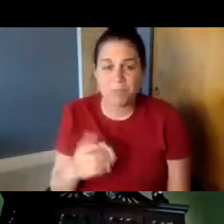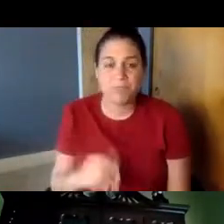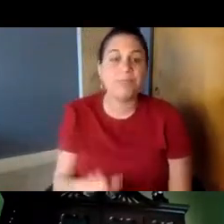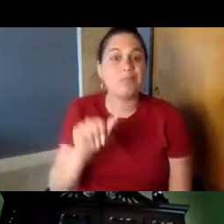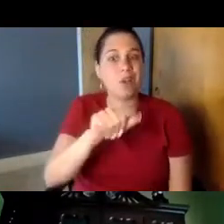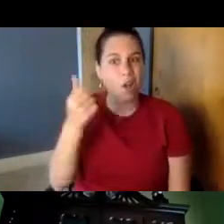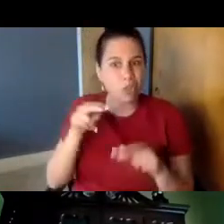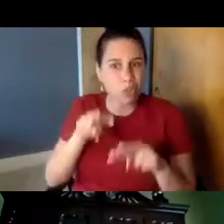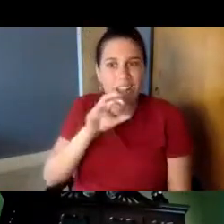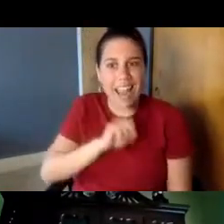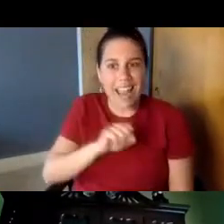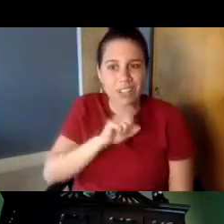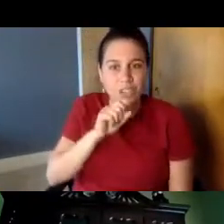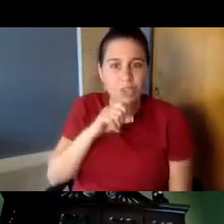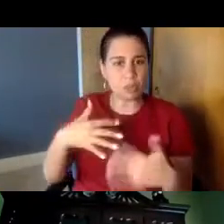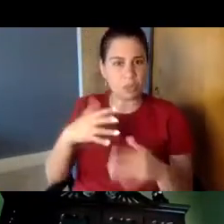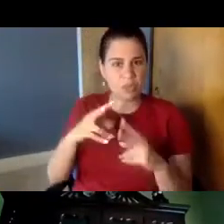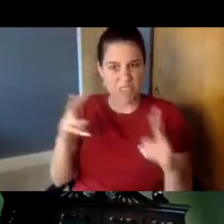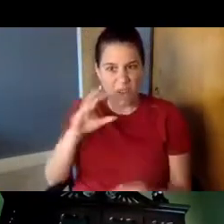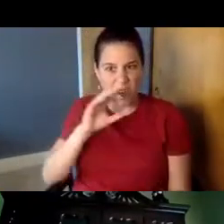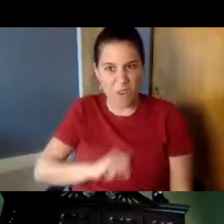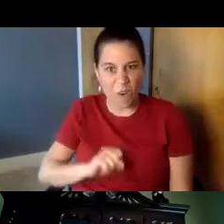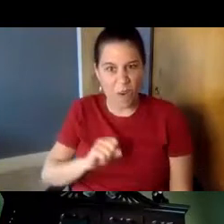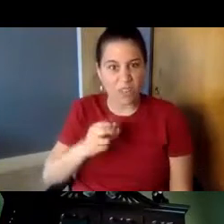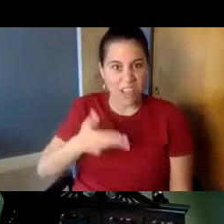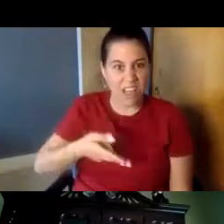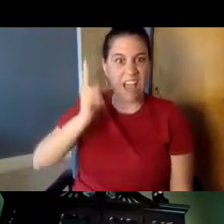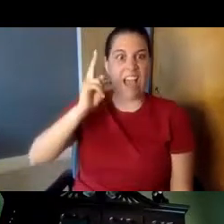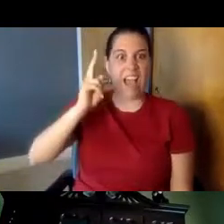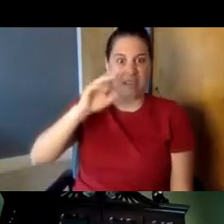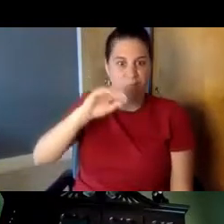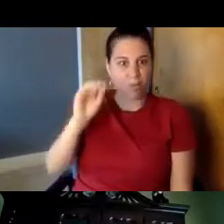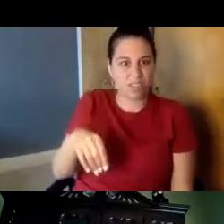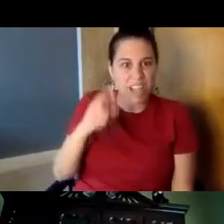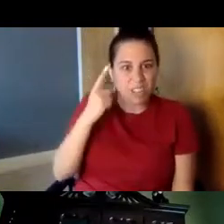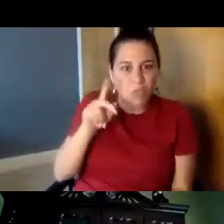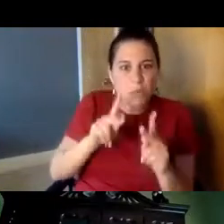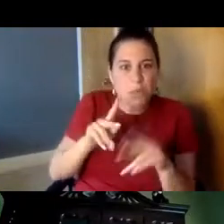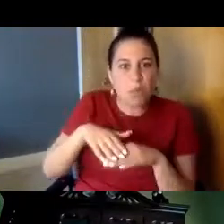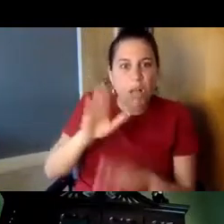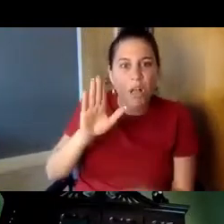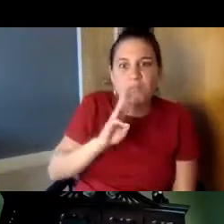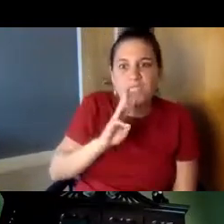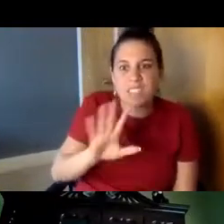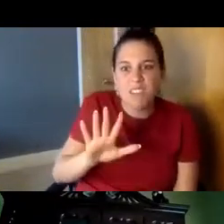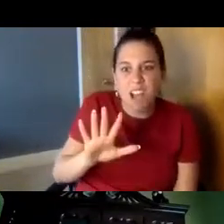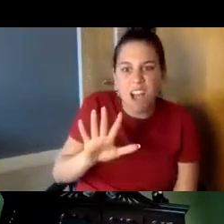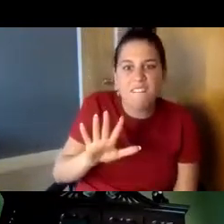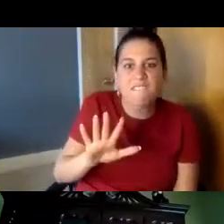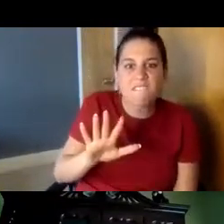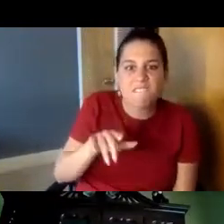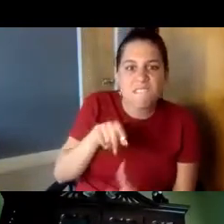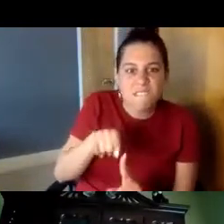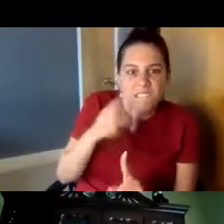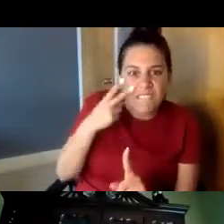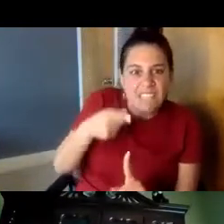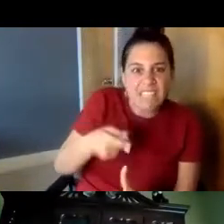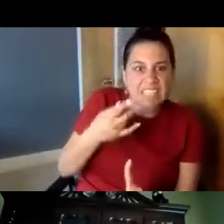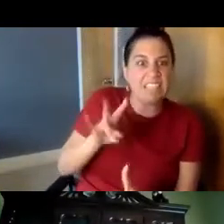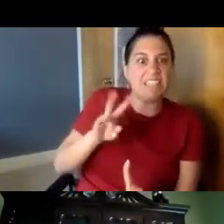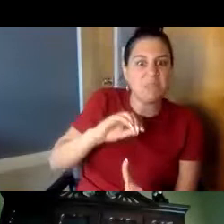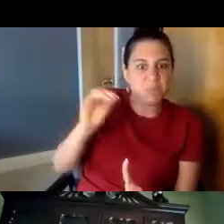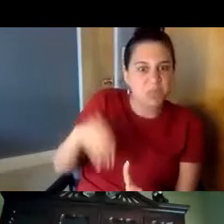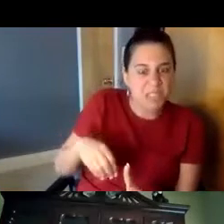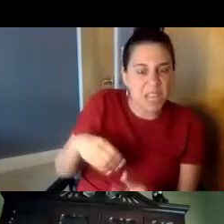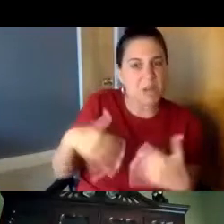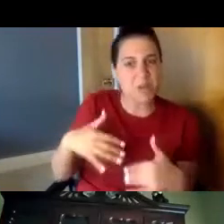higher proportion of people over age 65 in the state and the country. And this is true. There have been many studies documenting that